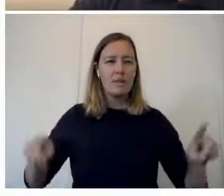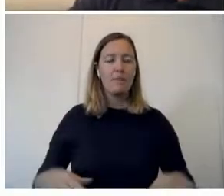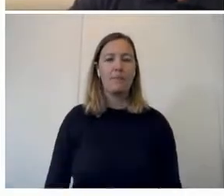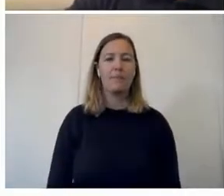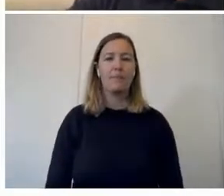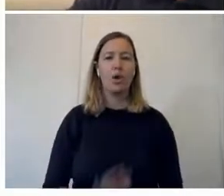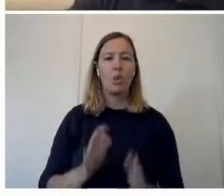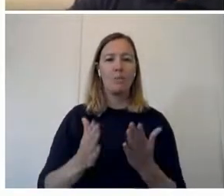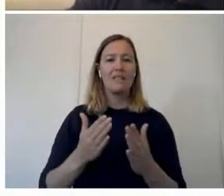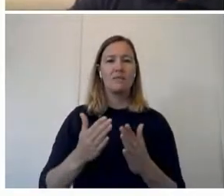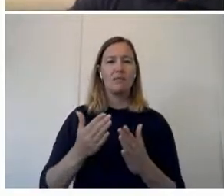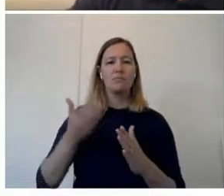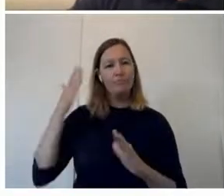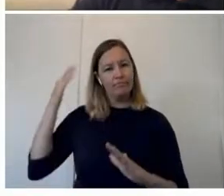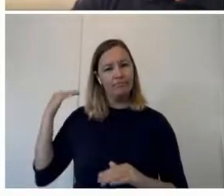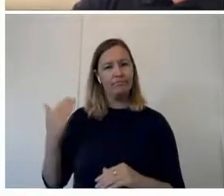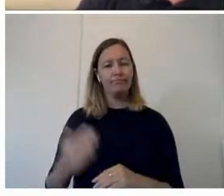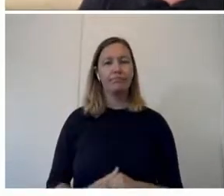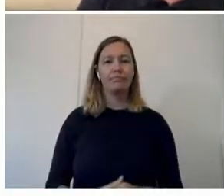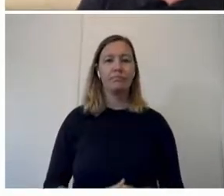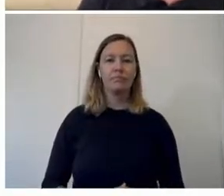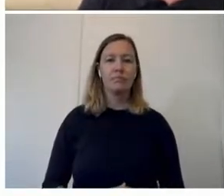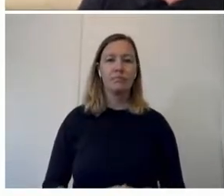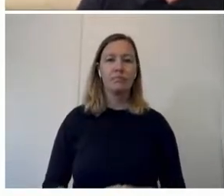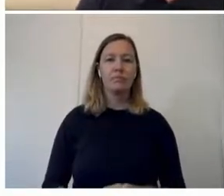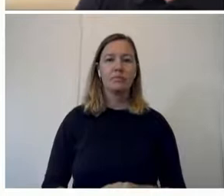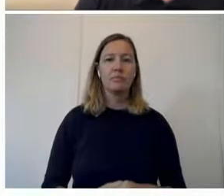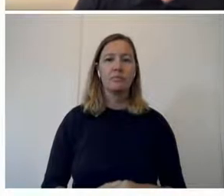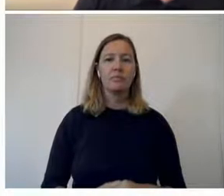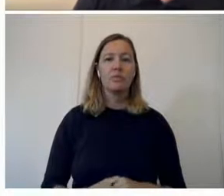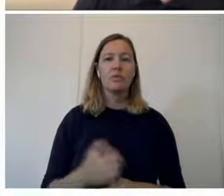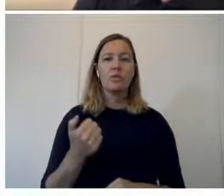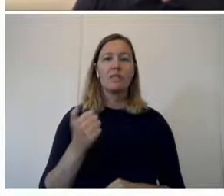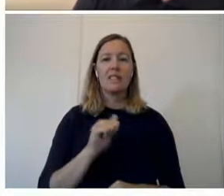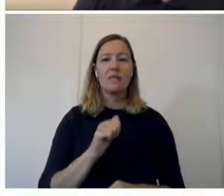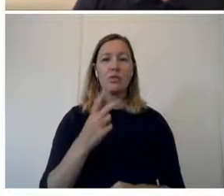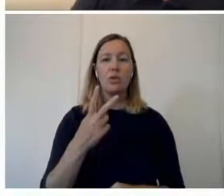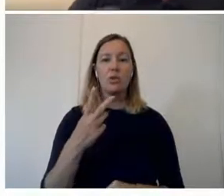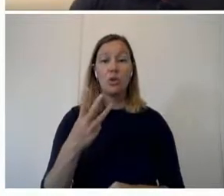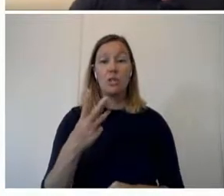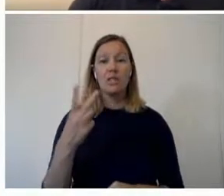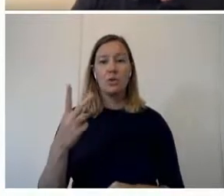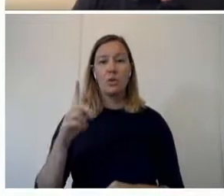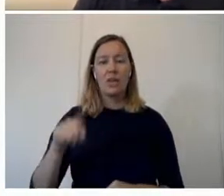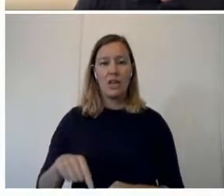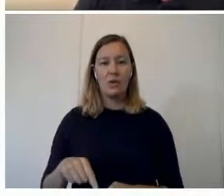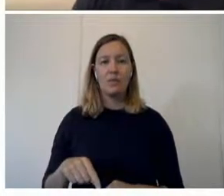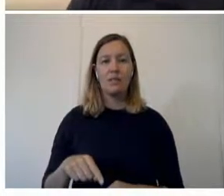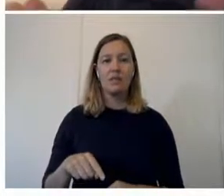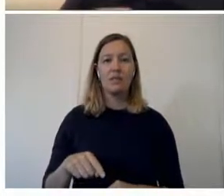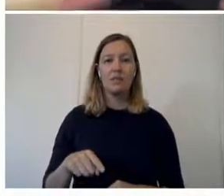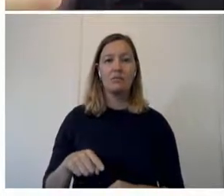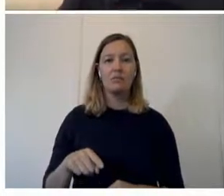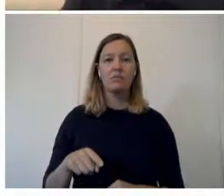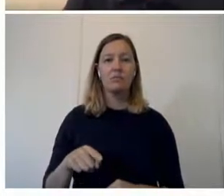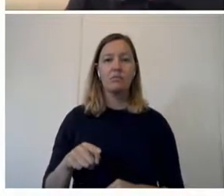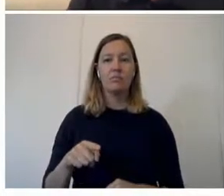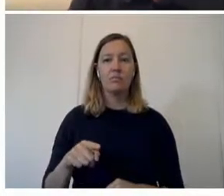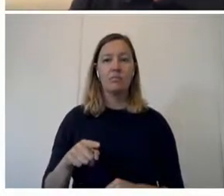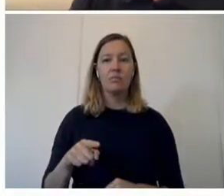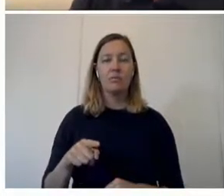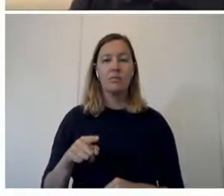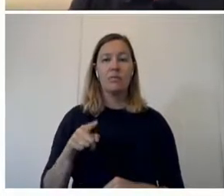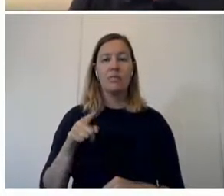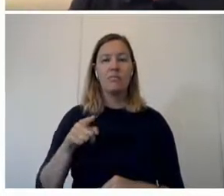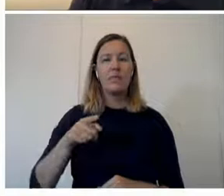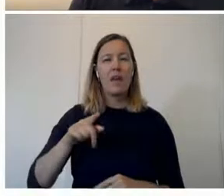potential audience, that's 632,000, there is far less to distinguish them. They're kind of